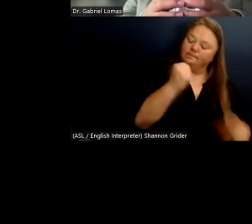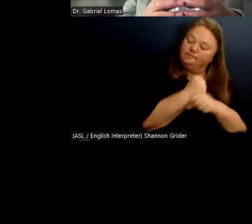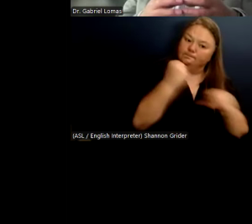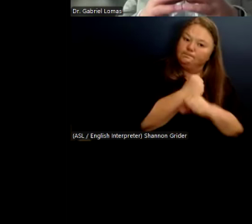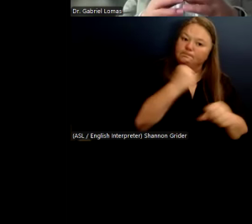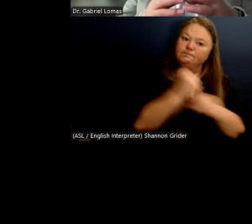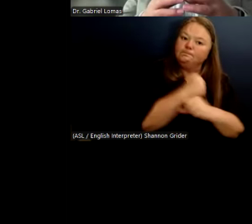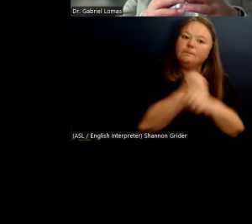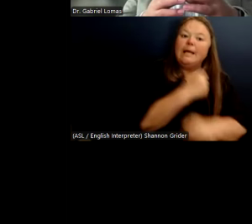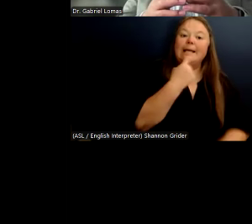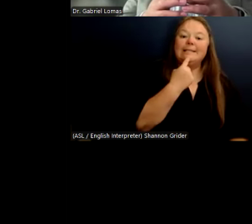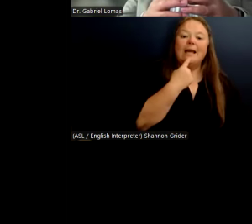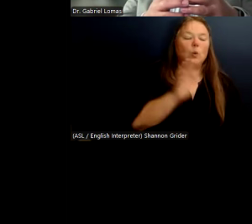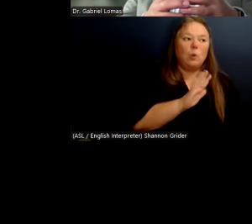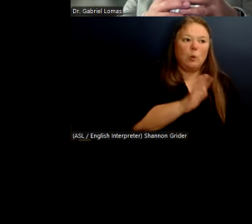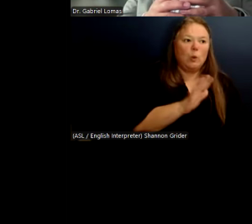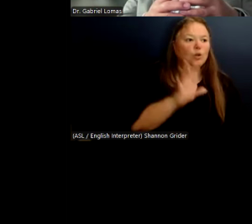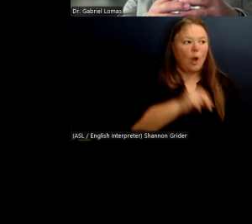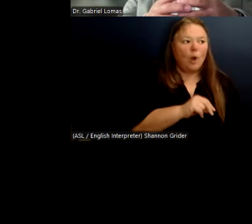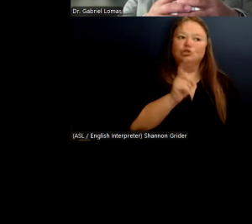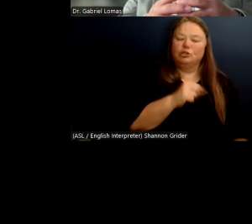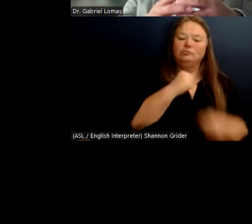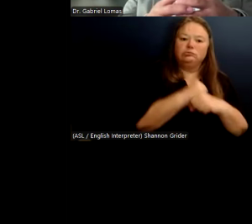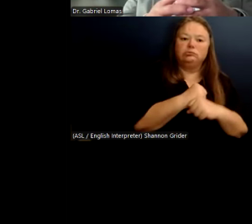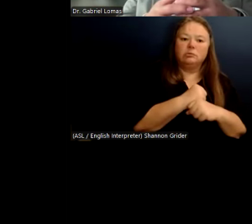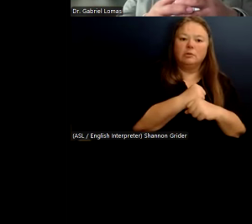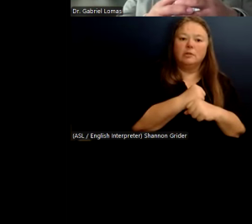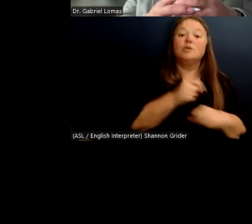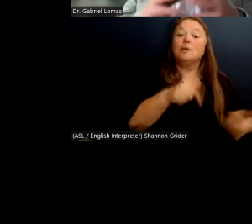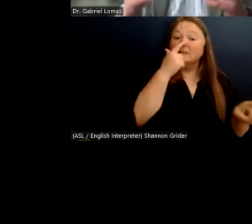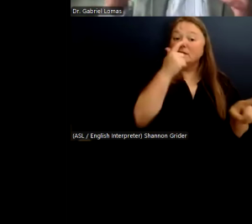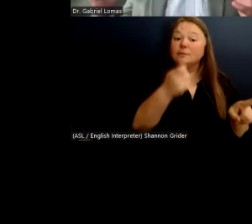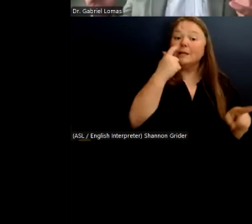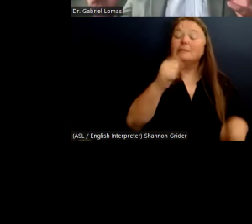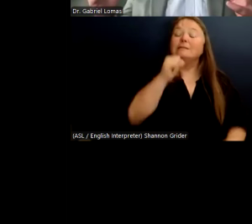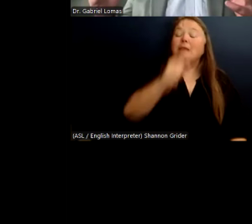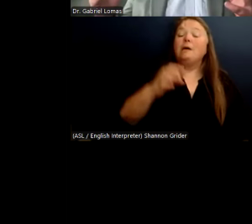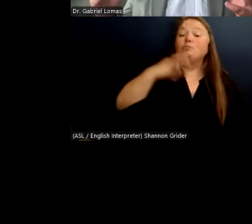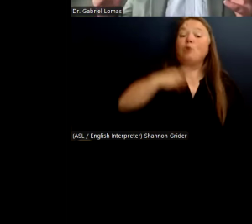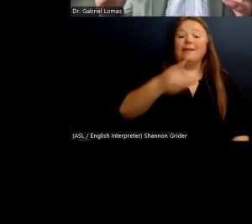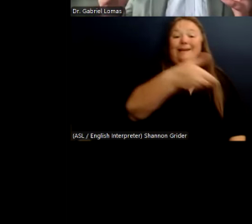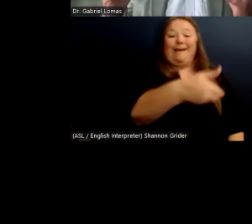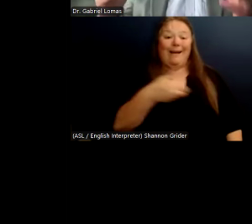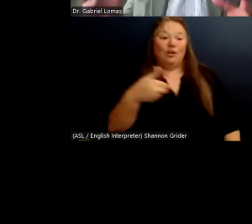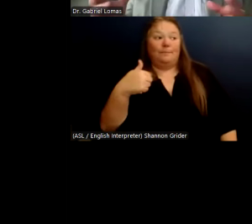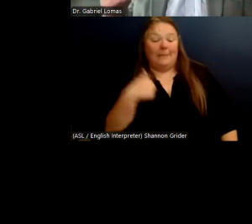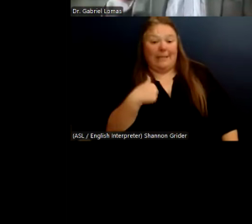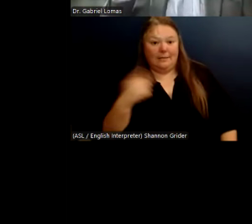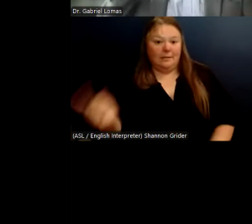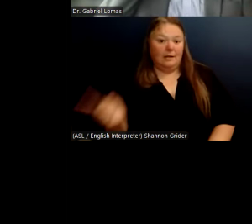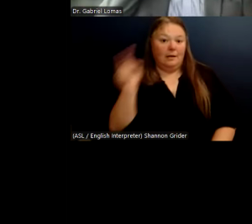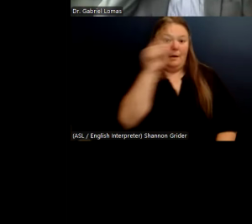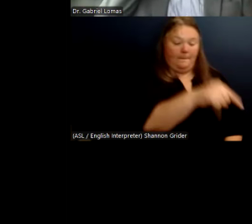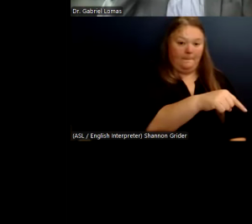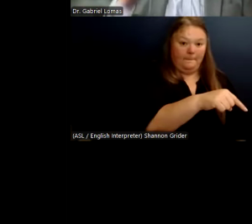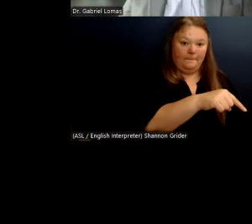nonprofit hired me to come in and to do an outside evaluation. And the state is powerful. I spent a lot of time working for the